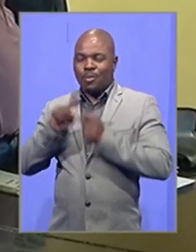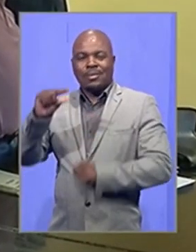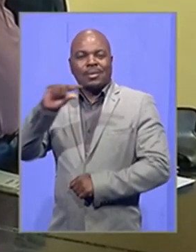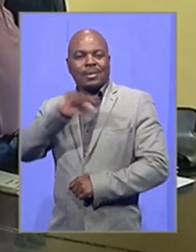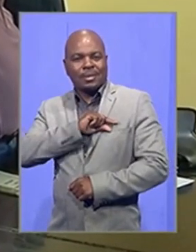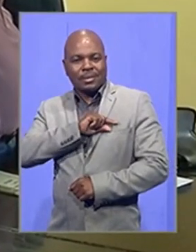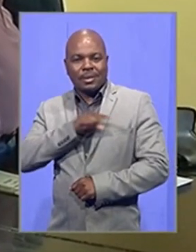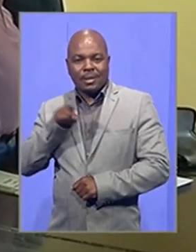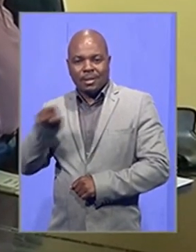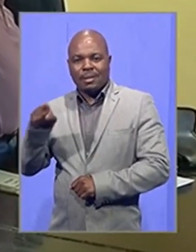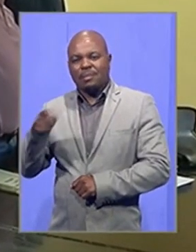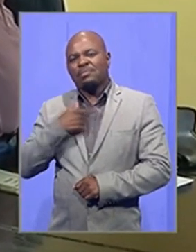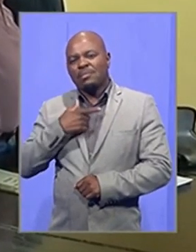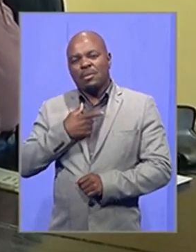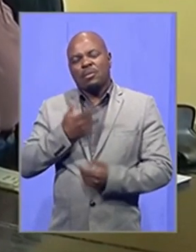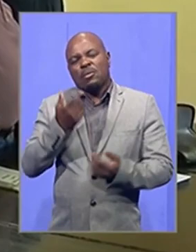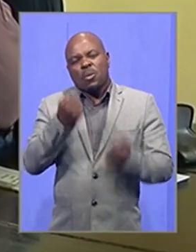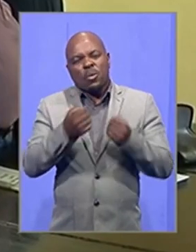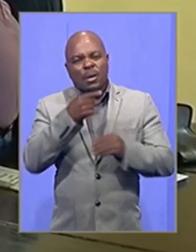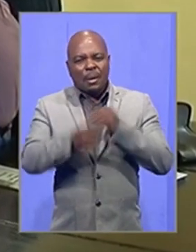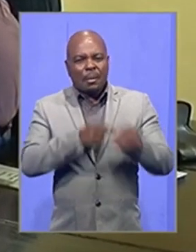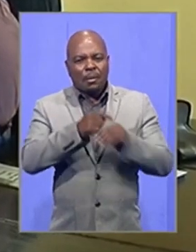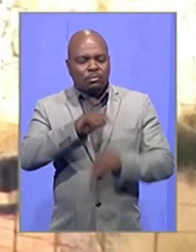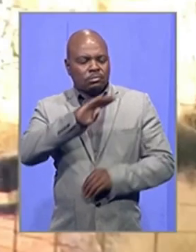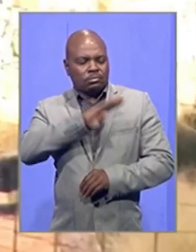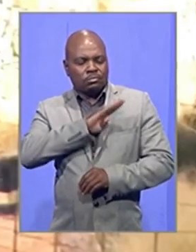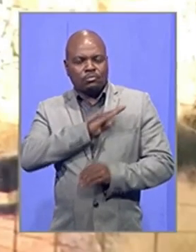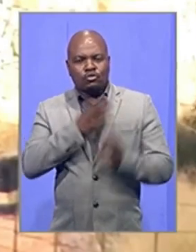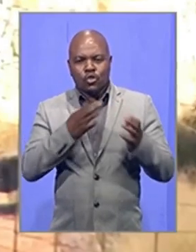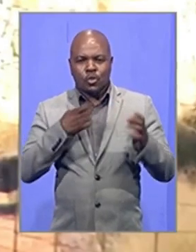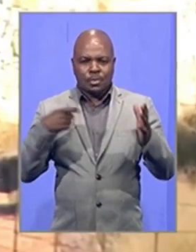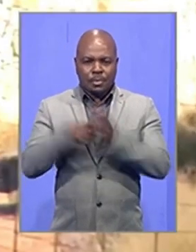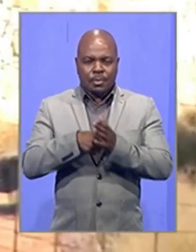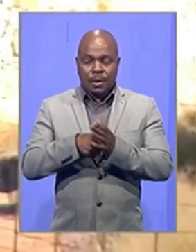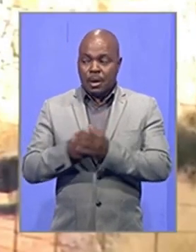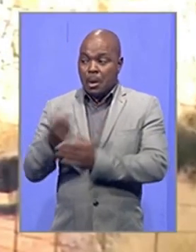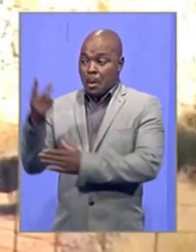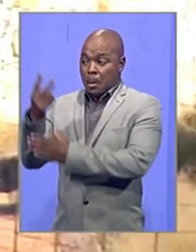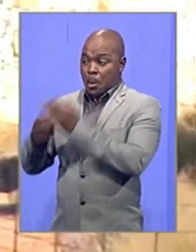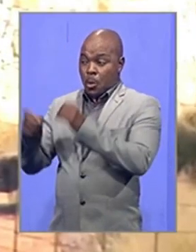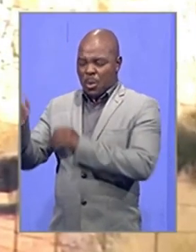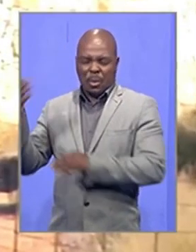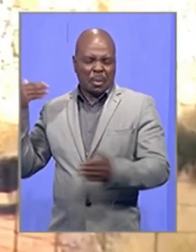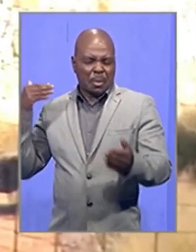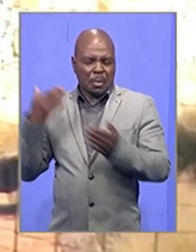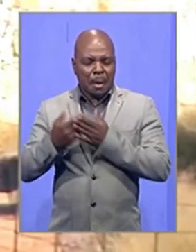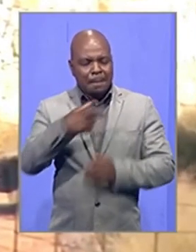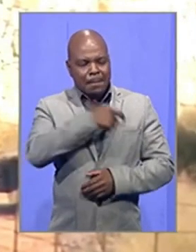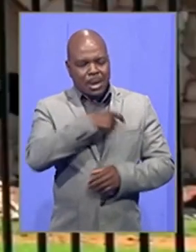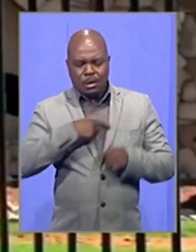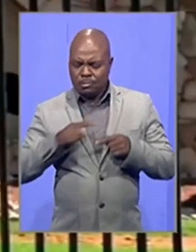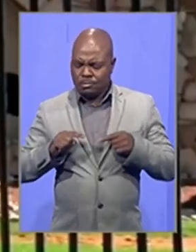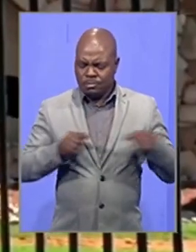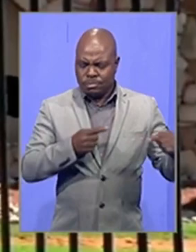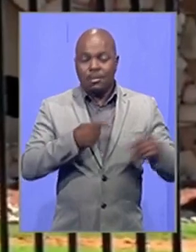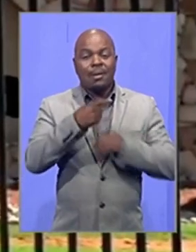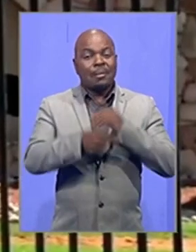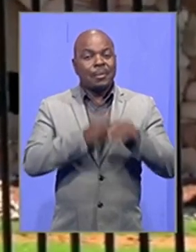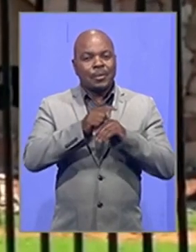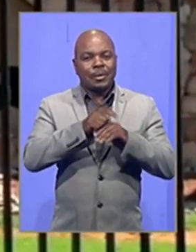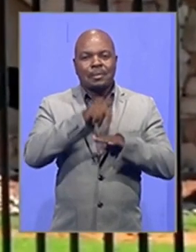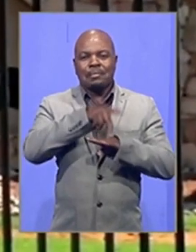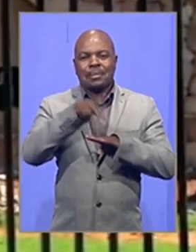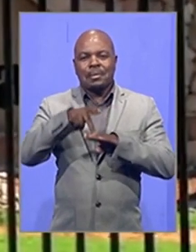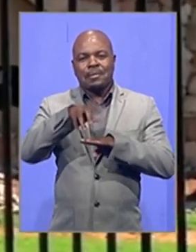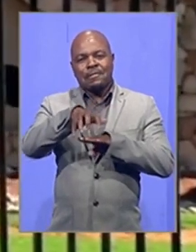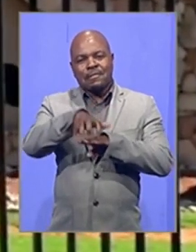mo kgetseng e golagana le tumelano ya theko ya dibetsa bobedi bo bontse bo le kgatlhano le moporesidente tebang le morero wa kwa phalaphala ebile